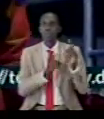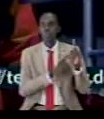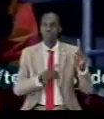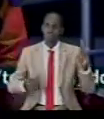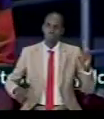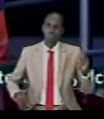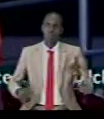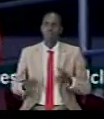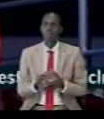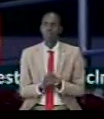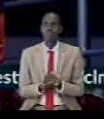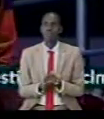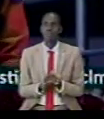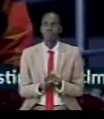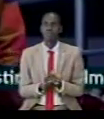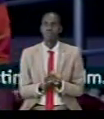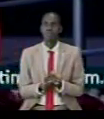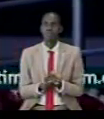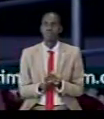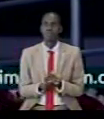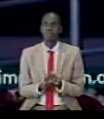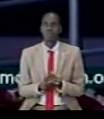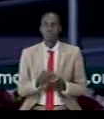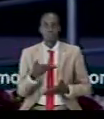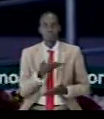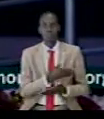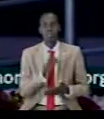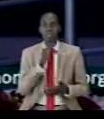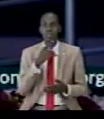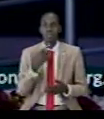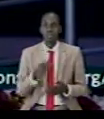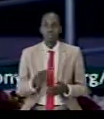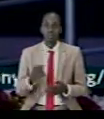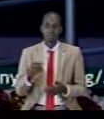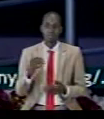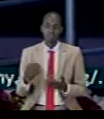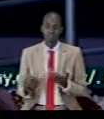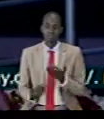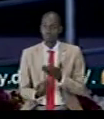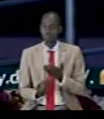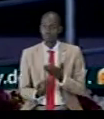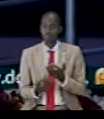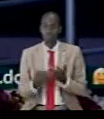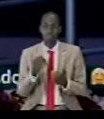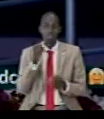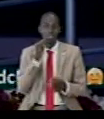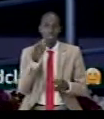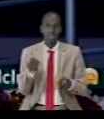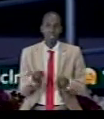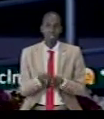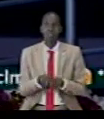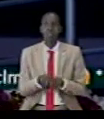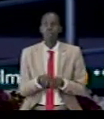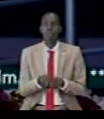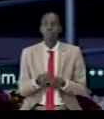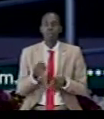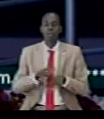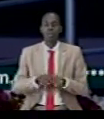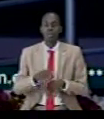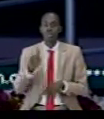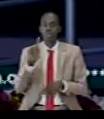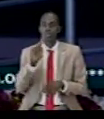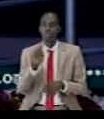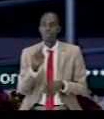everybody. Amen. This is my sister Ajakaye Shemilori. When she came here on Tuesday, she had